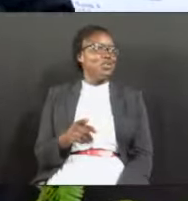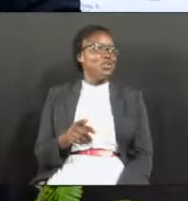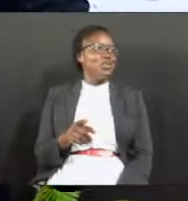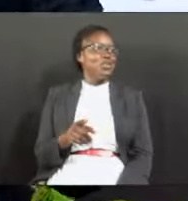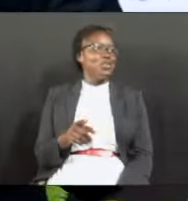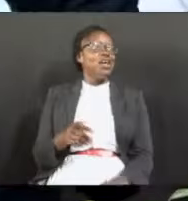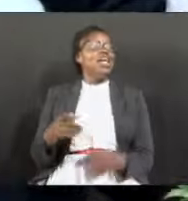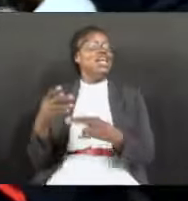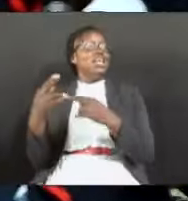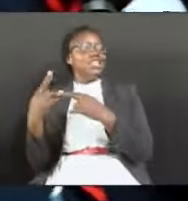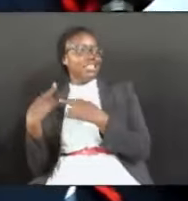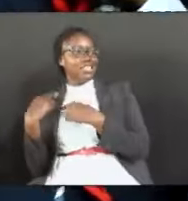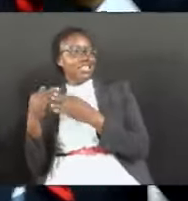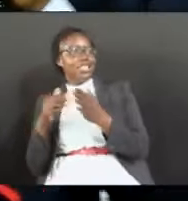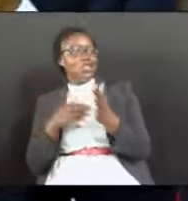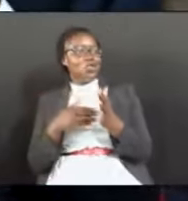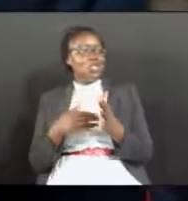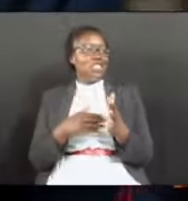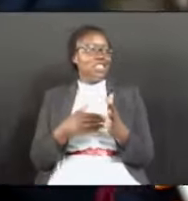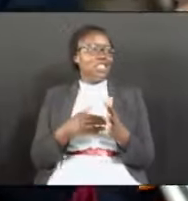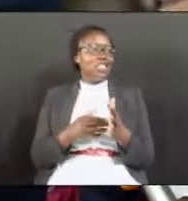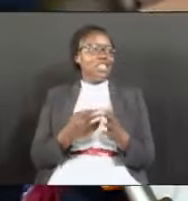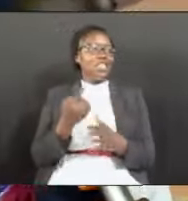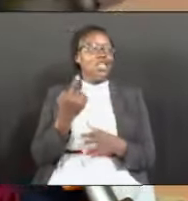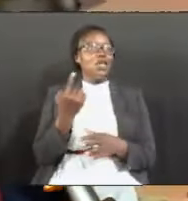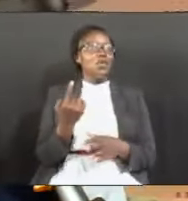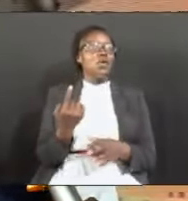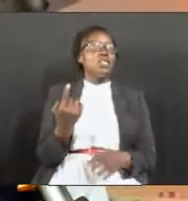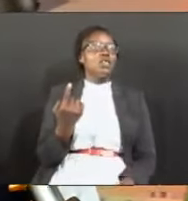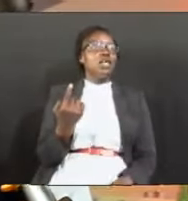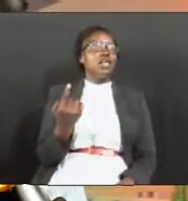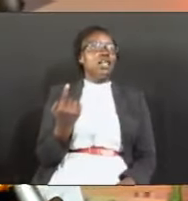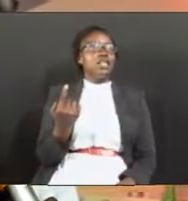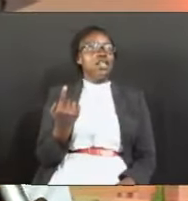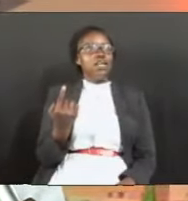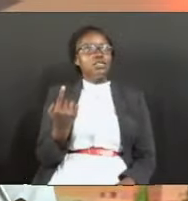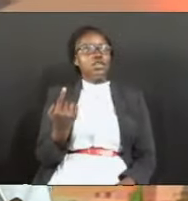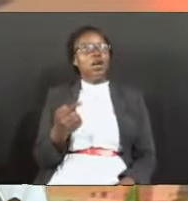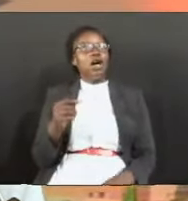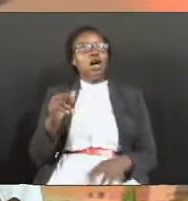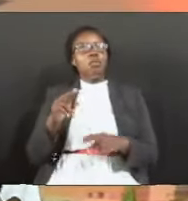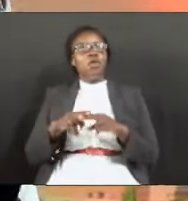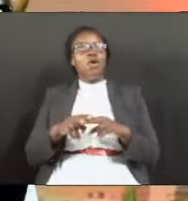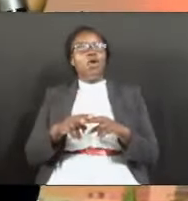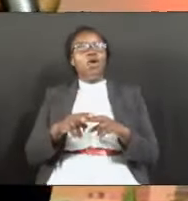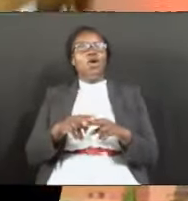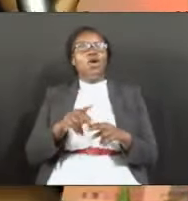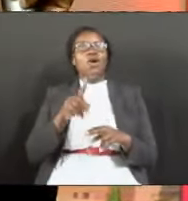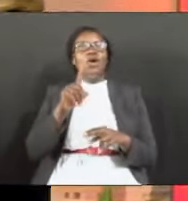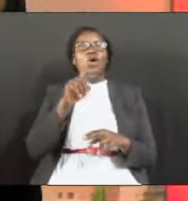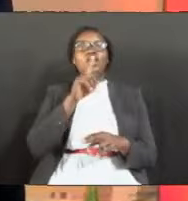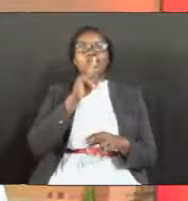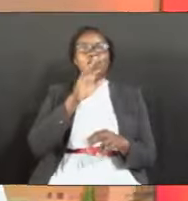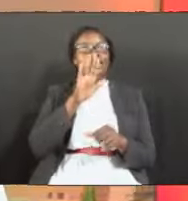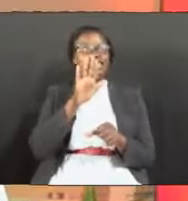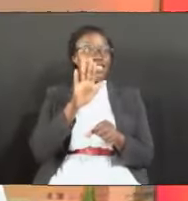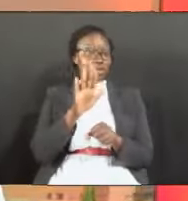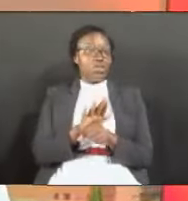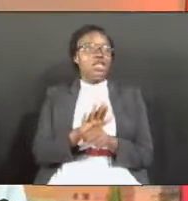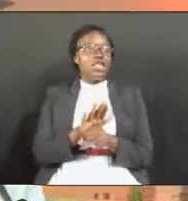job. It could be help. It doesn't matter. Just